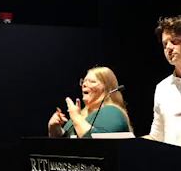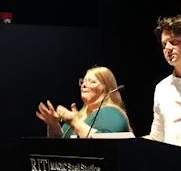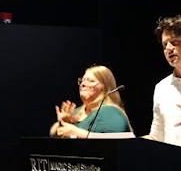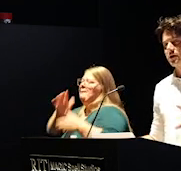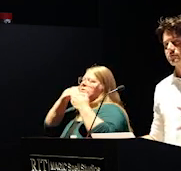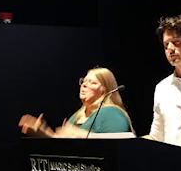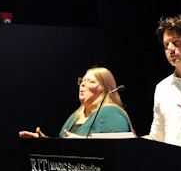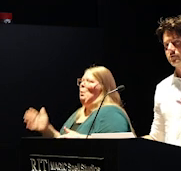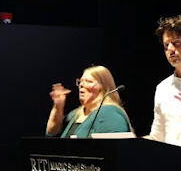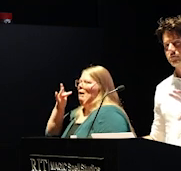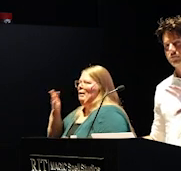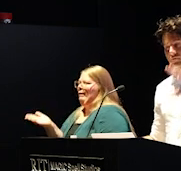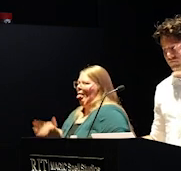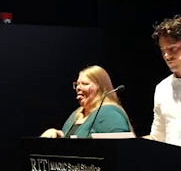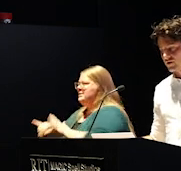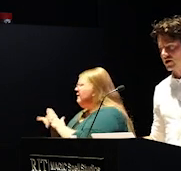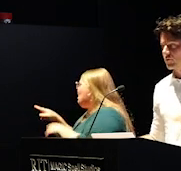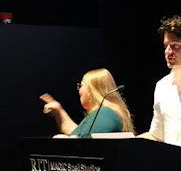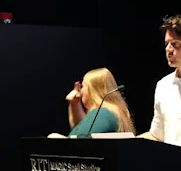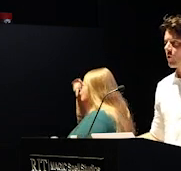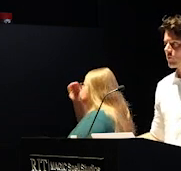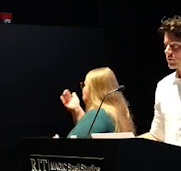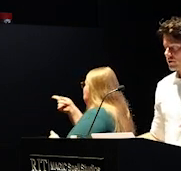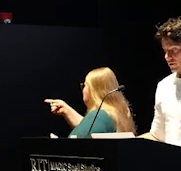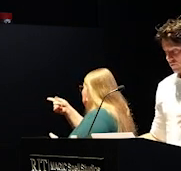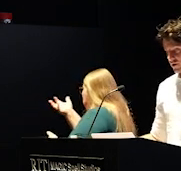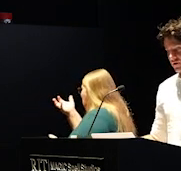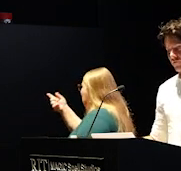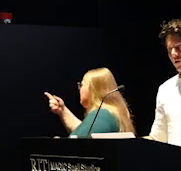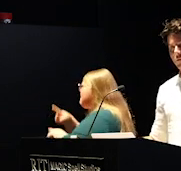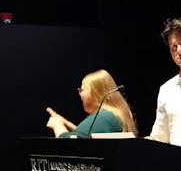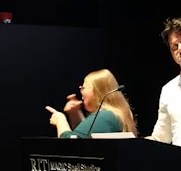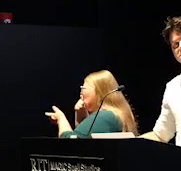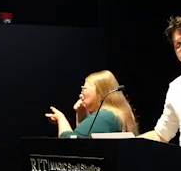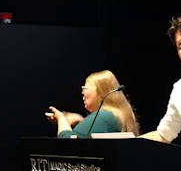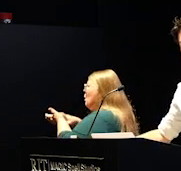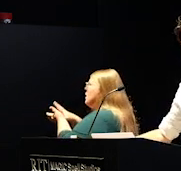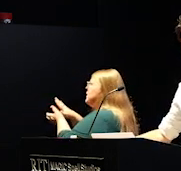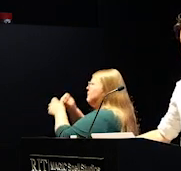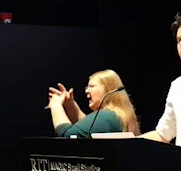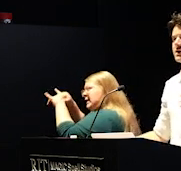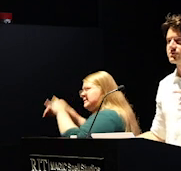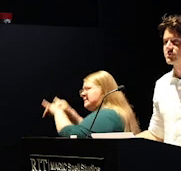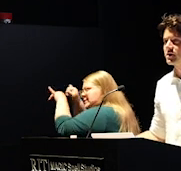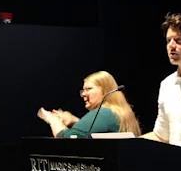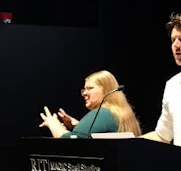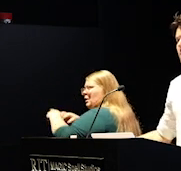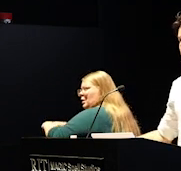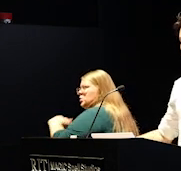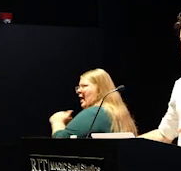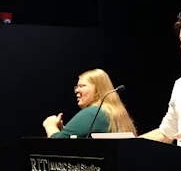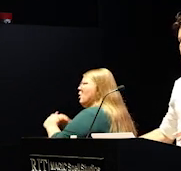that industrial design, the way that it encompassed form, the way that it involved multiple systems, was something that really interests